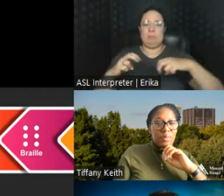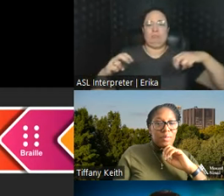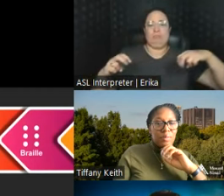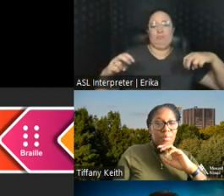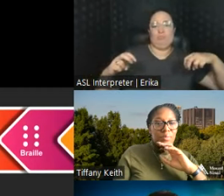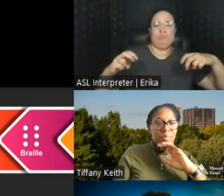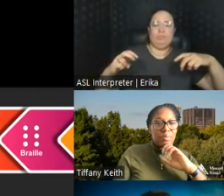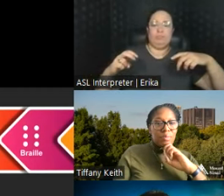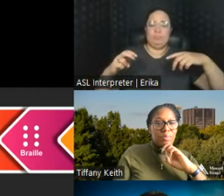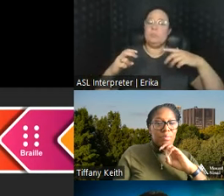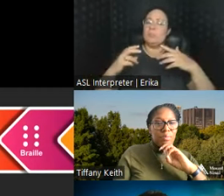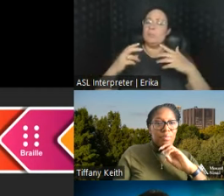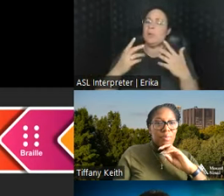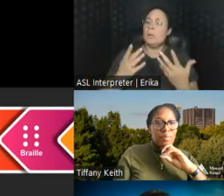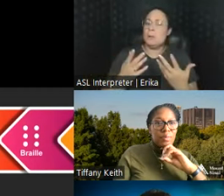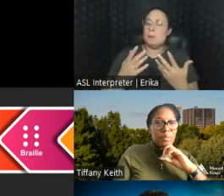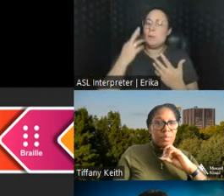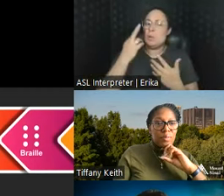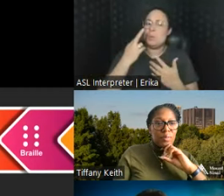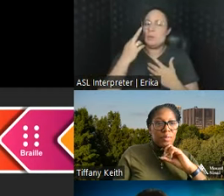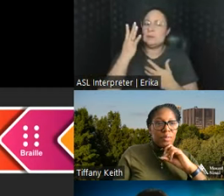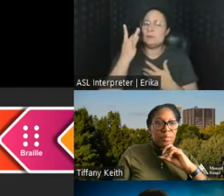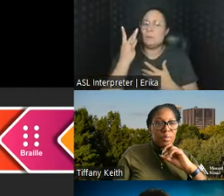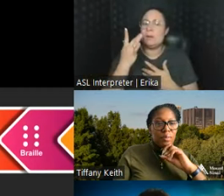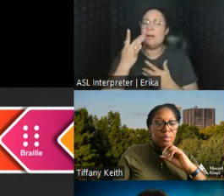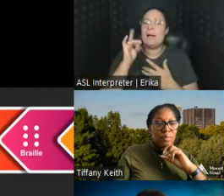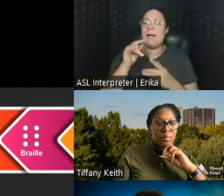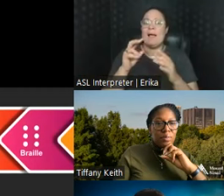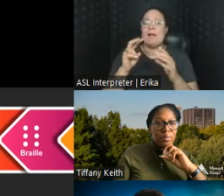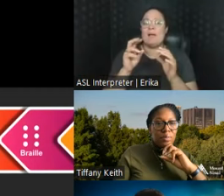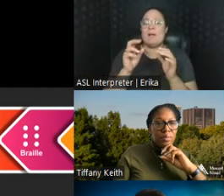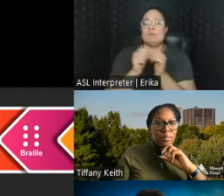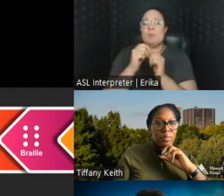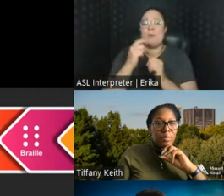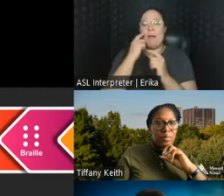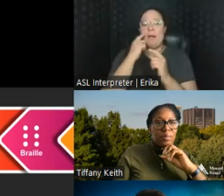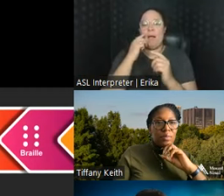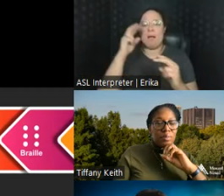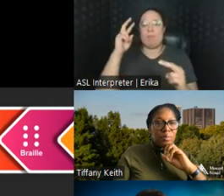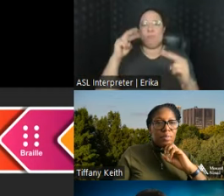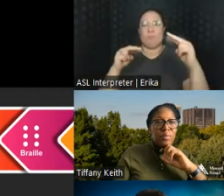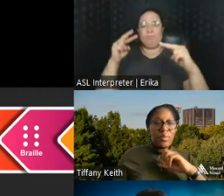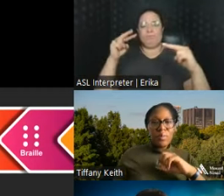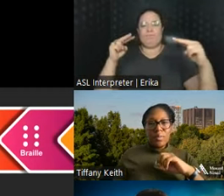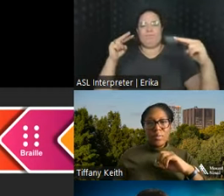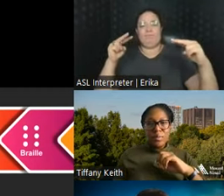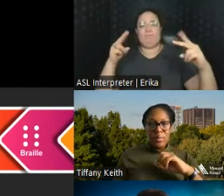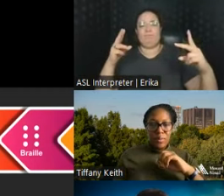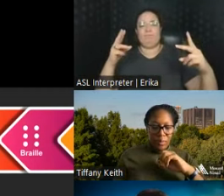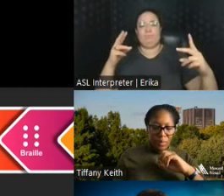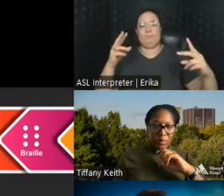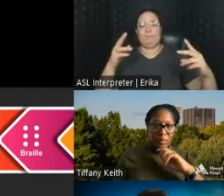both scenarios, the reason behind this is it has to do with eye level. You want to try to replicate eye level as